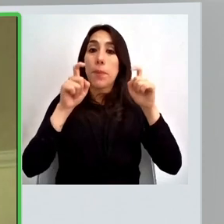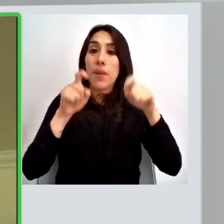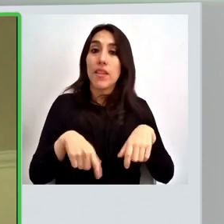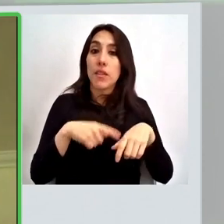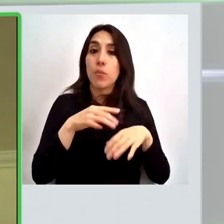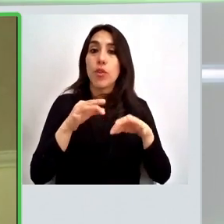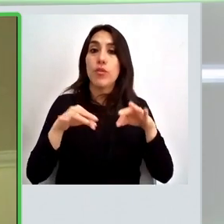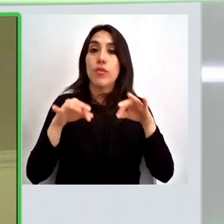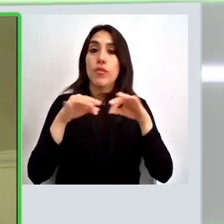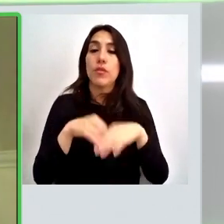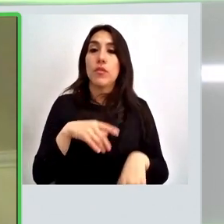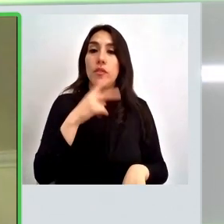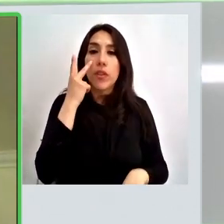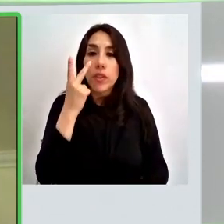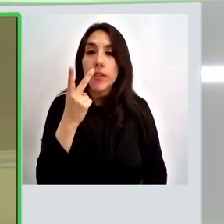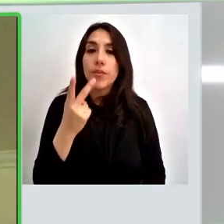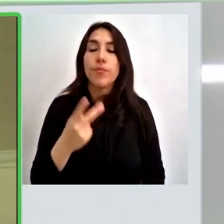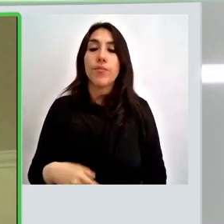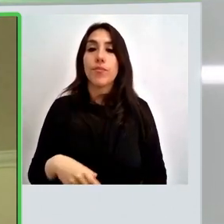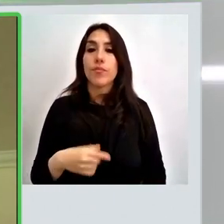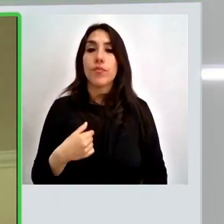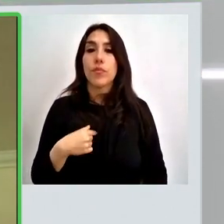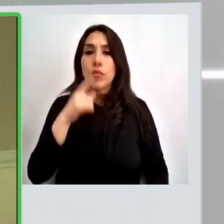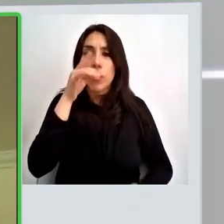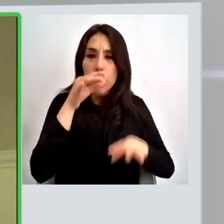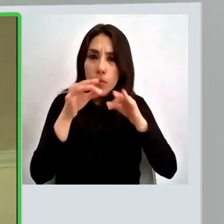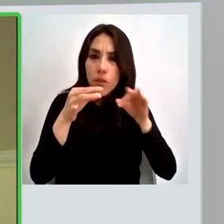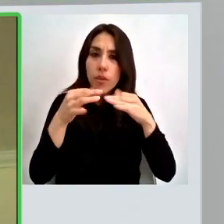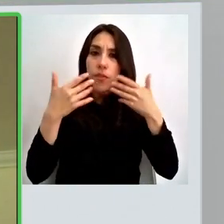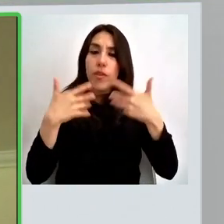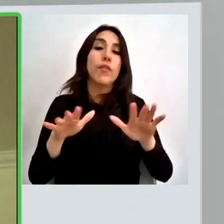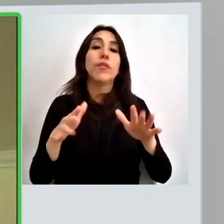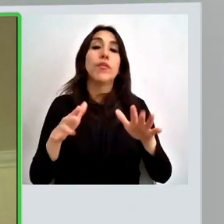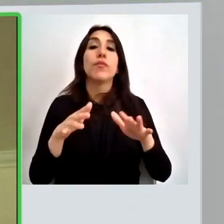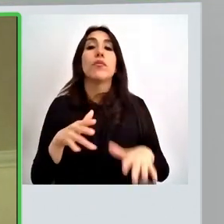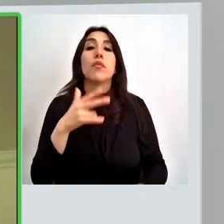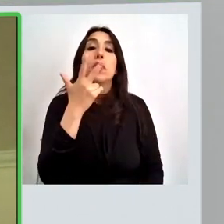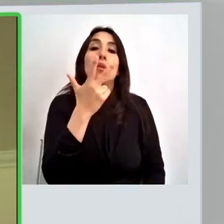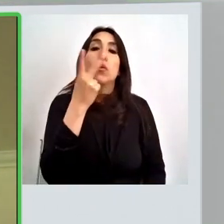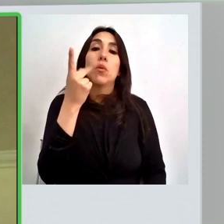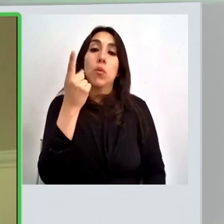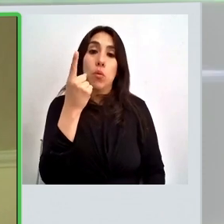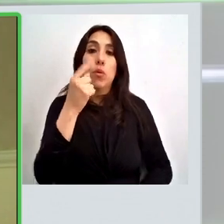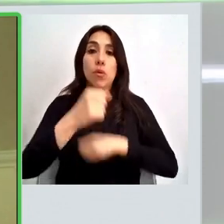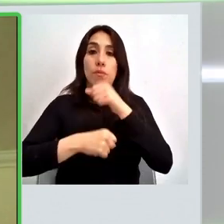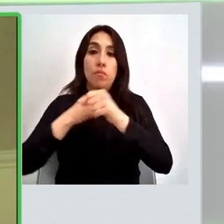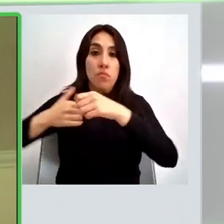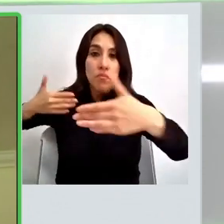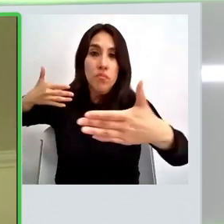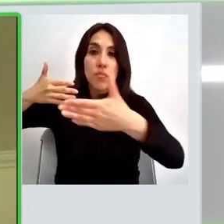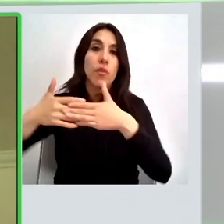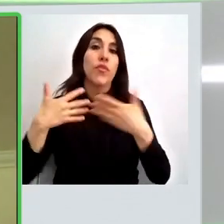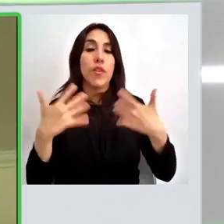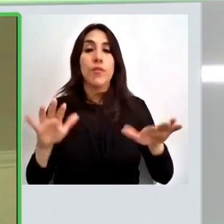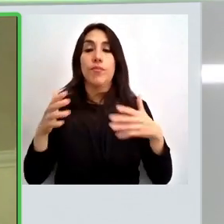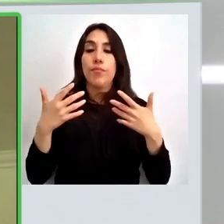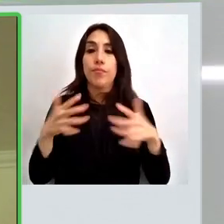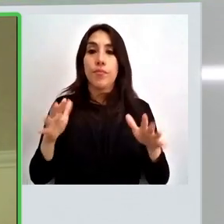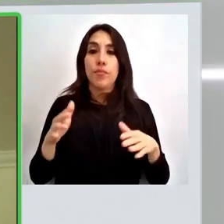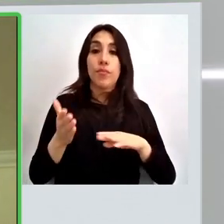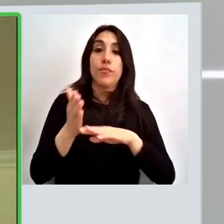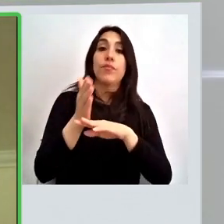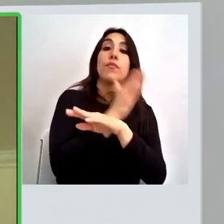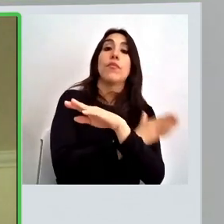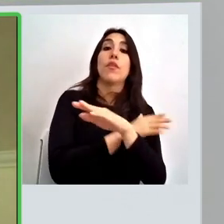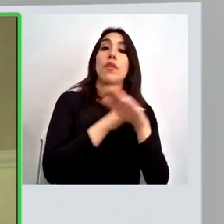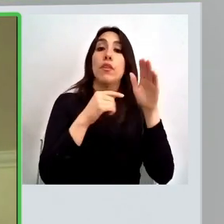with Disabilities Act, we've had problems in interpretation. So judges need to